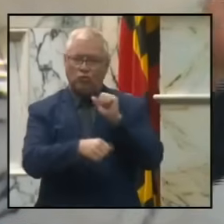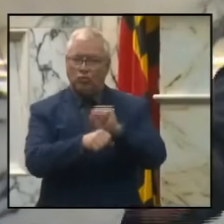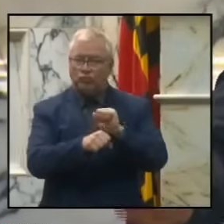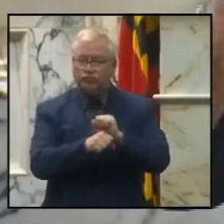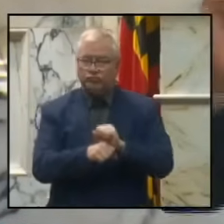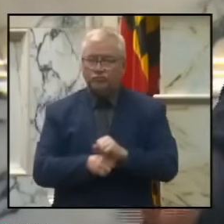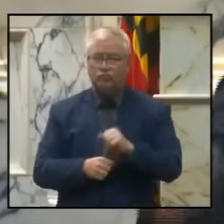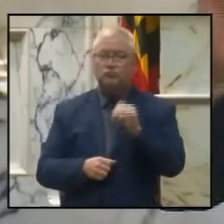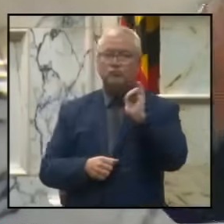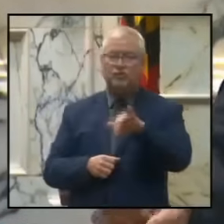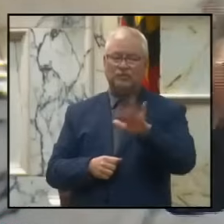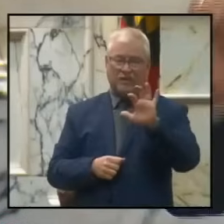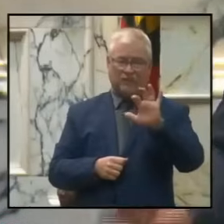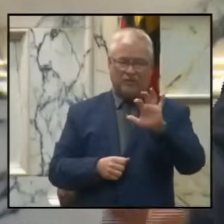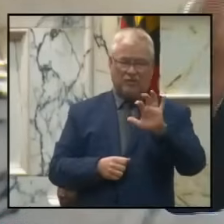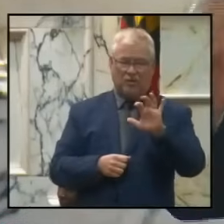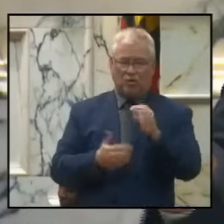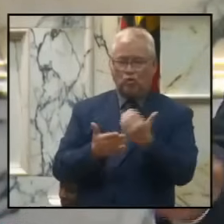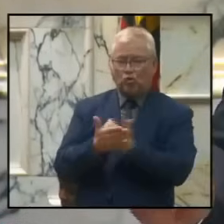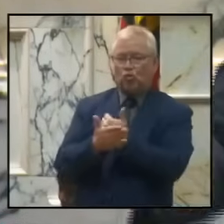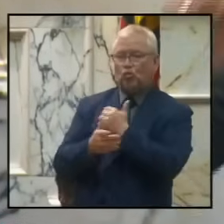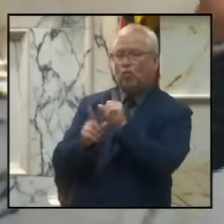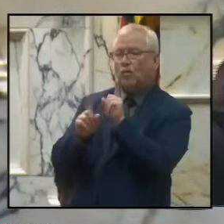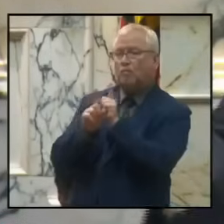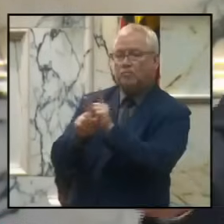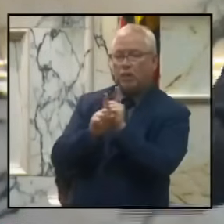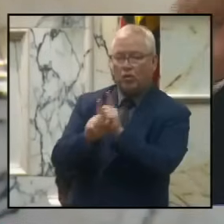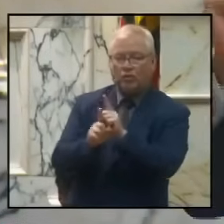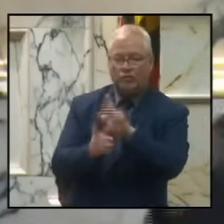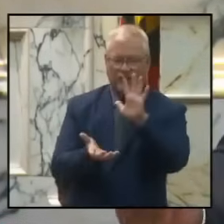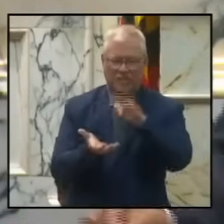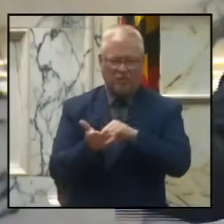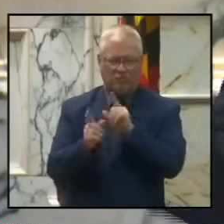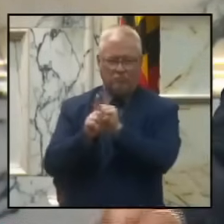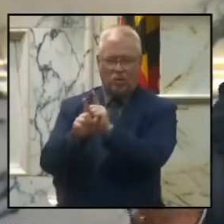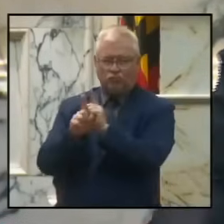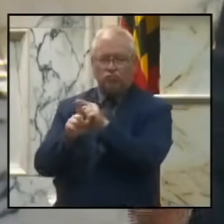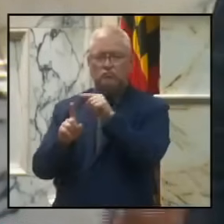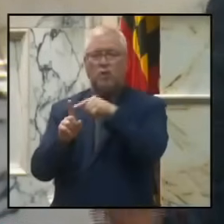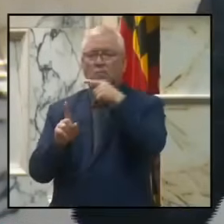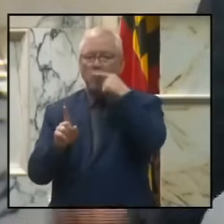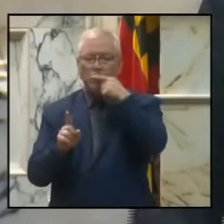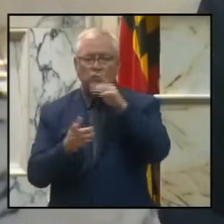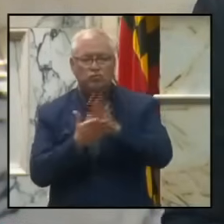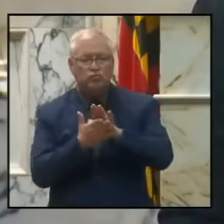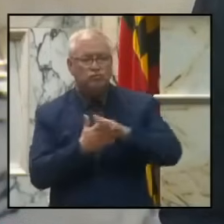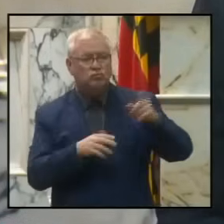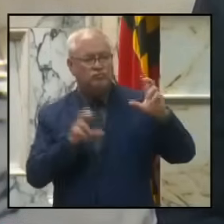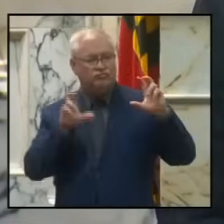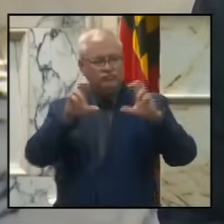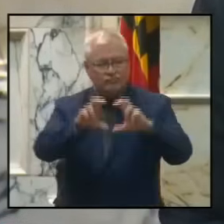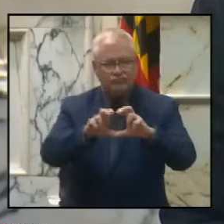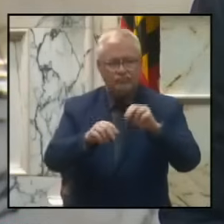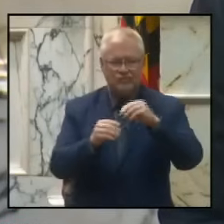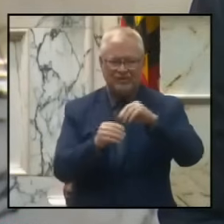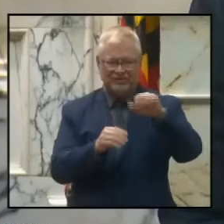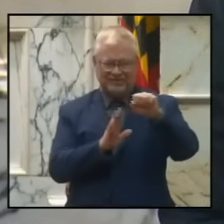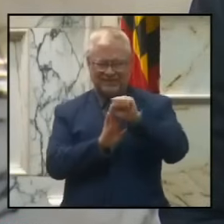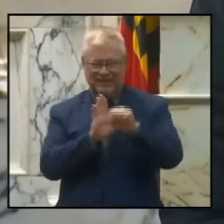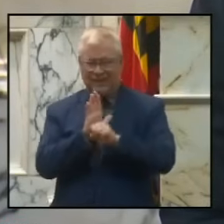least 5 additional public apprentice agencies that are registered to do apprenticeships in the state of Maryland.